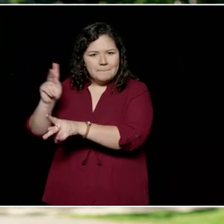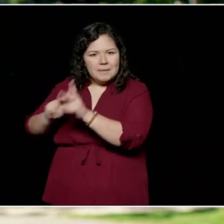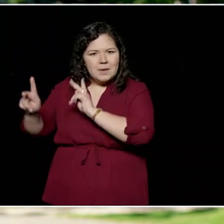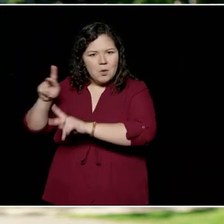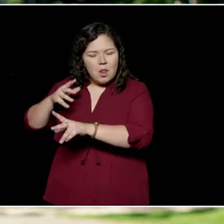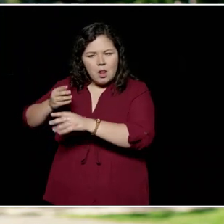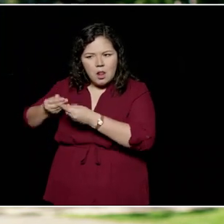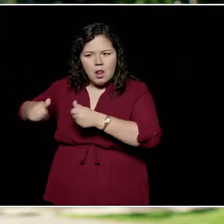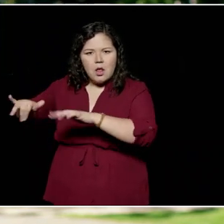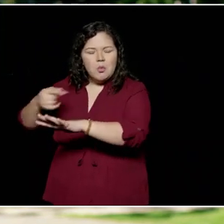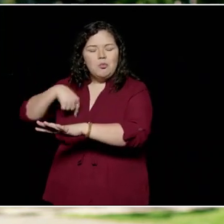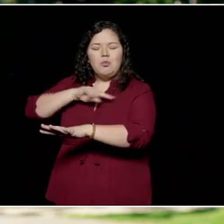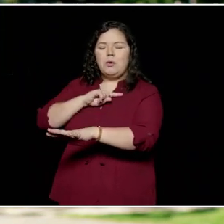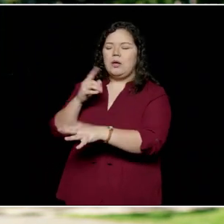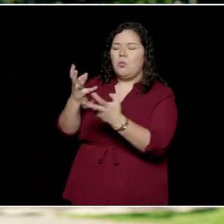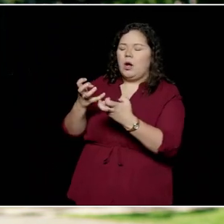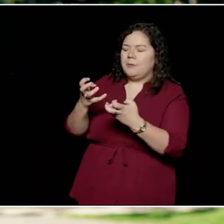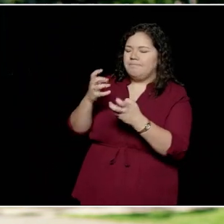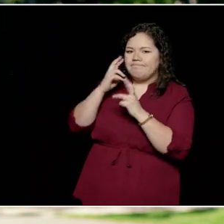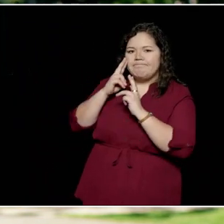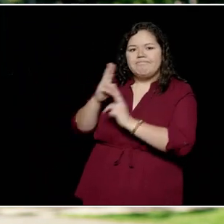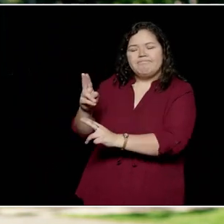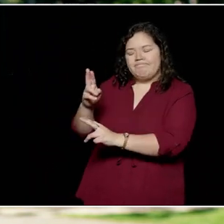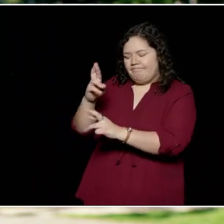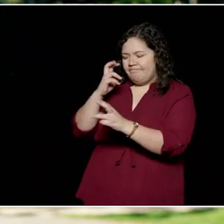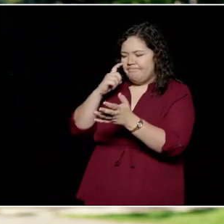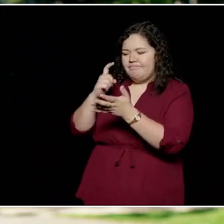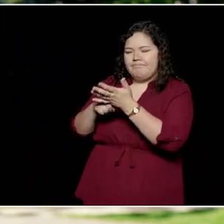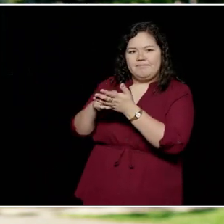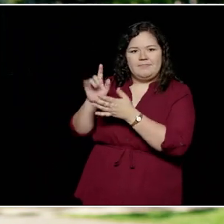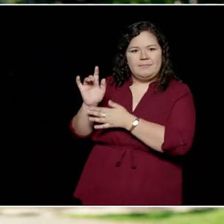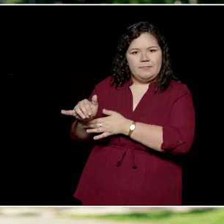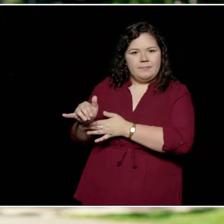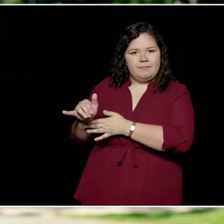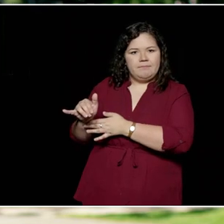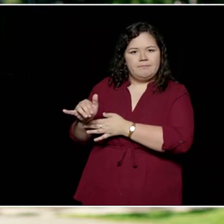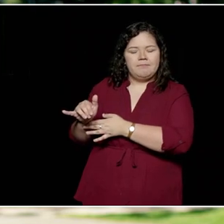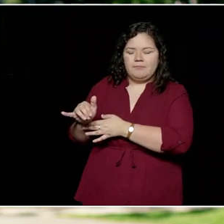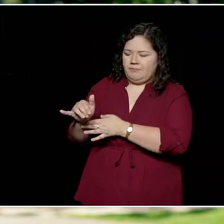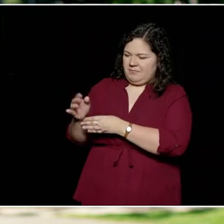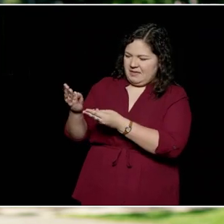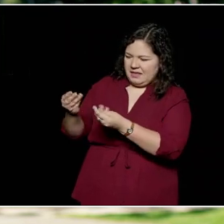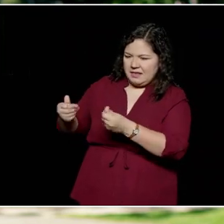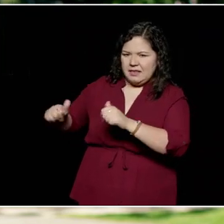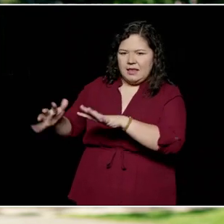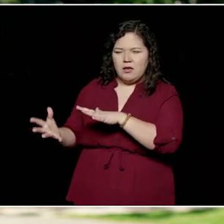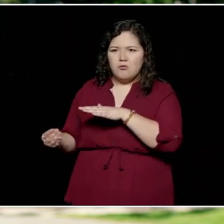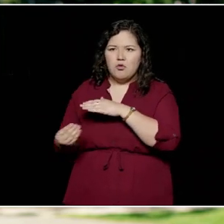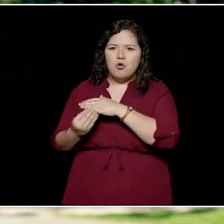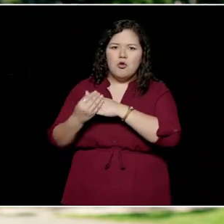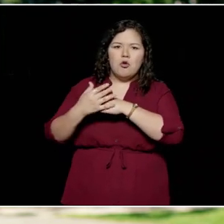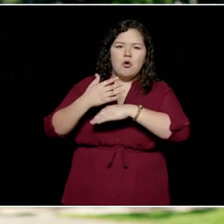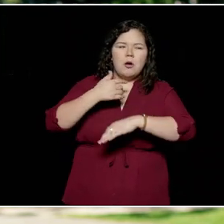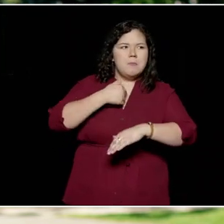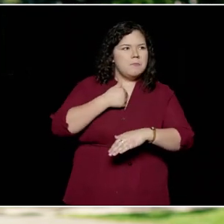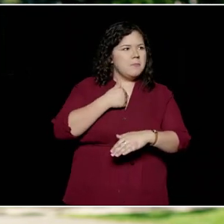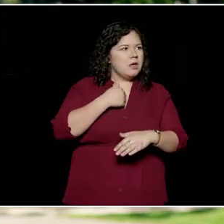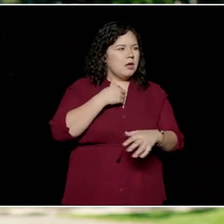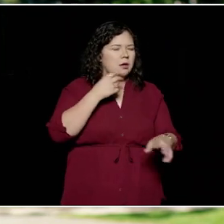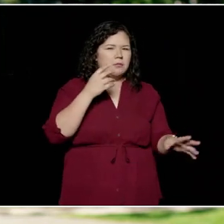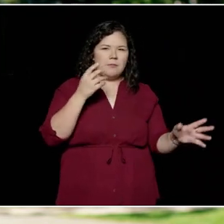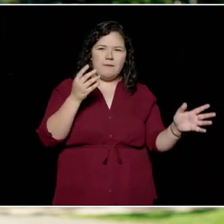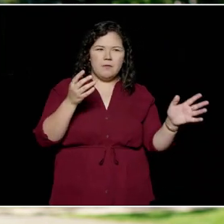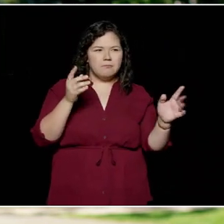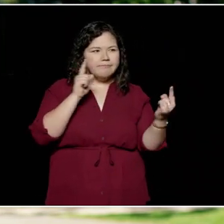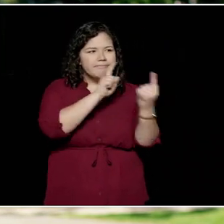unceded territory of the Musqueam Nation. We tread softly, harmonious with the nature on the